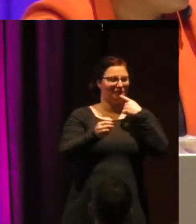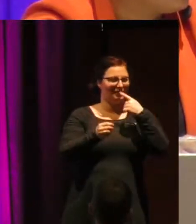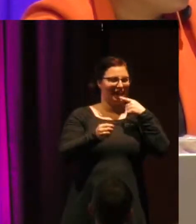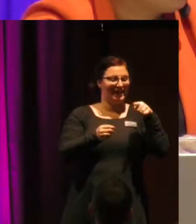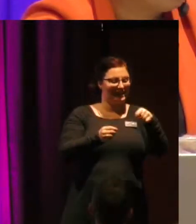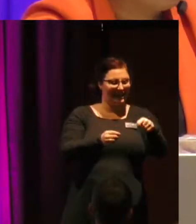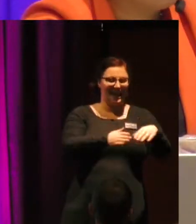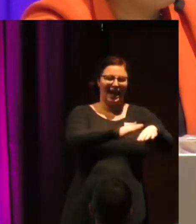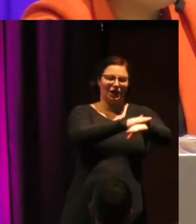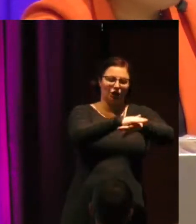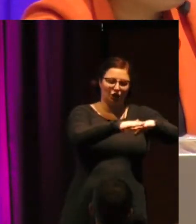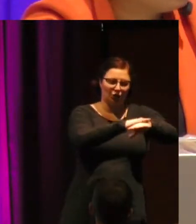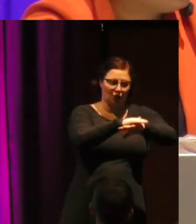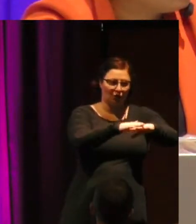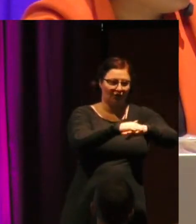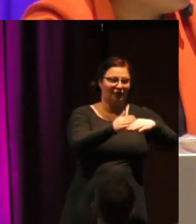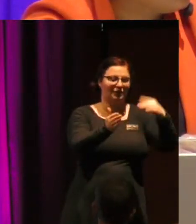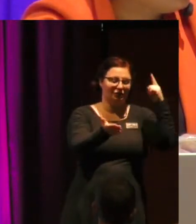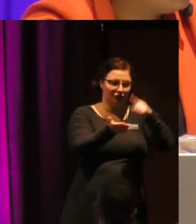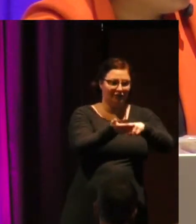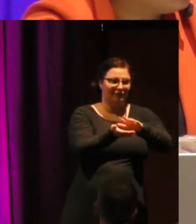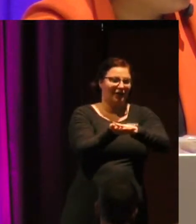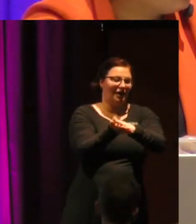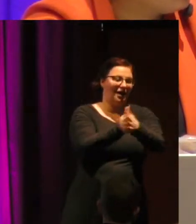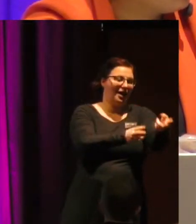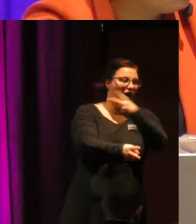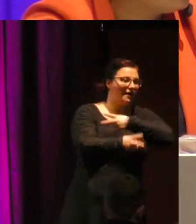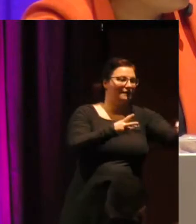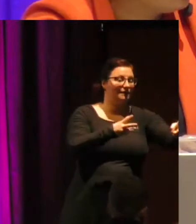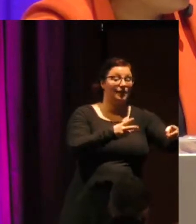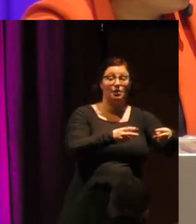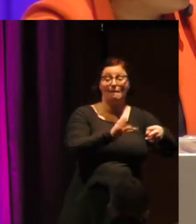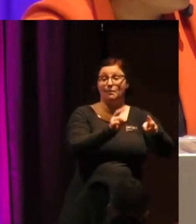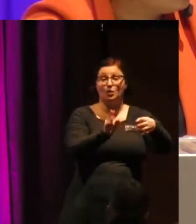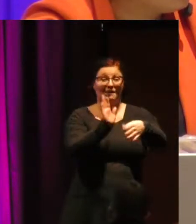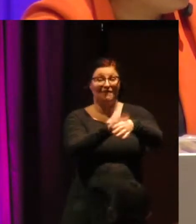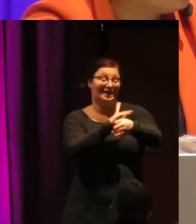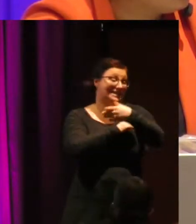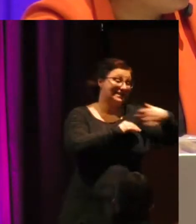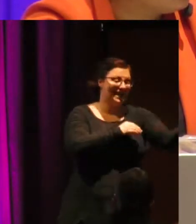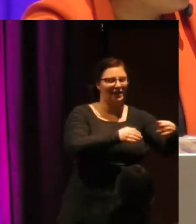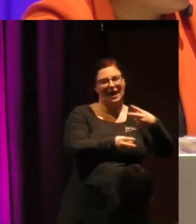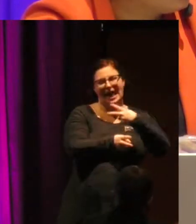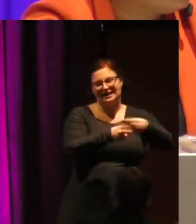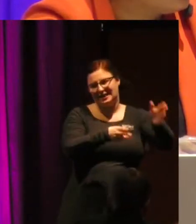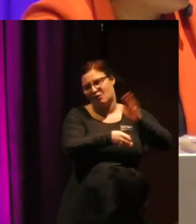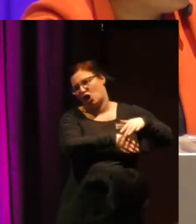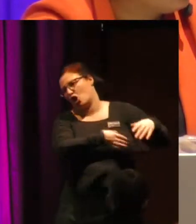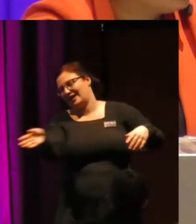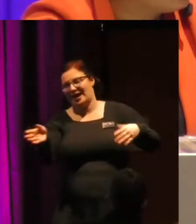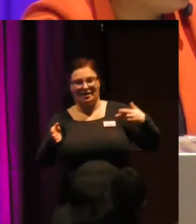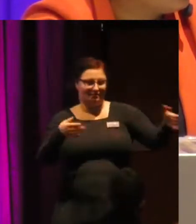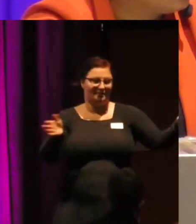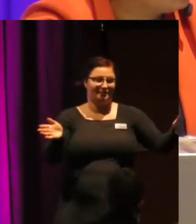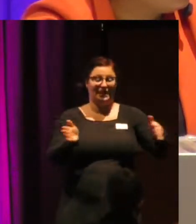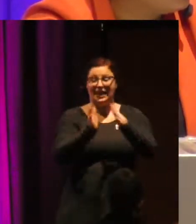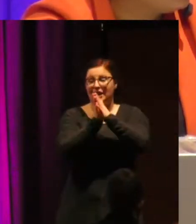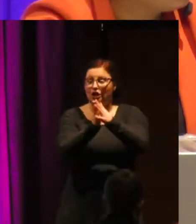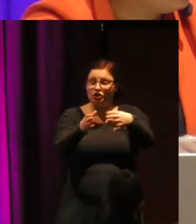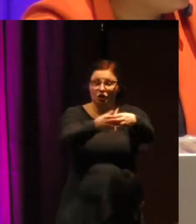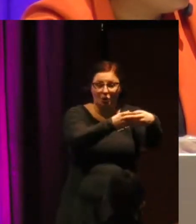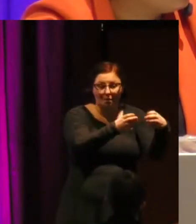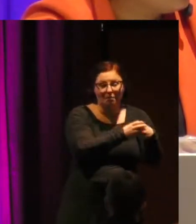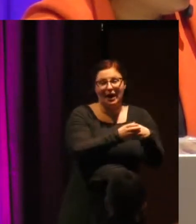foundation for radicalization. It is right-wing, left-wing, extreme right and extreme left, religious